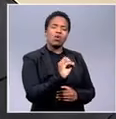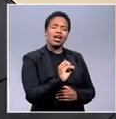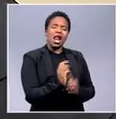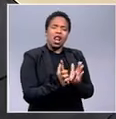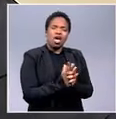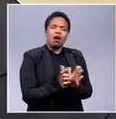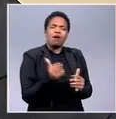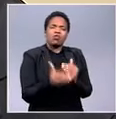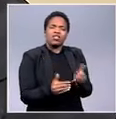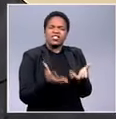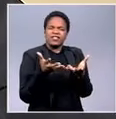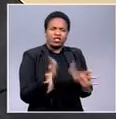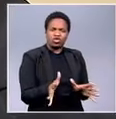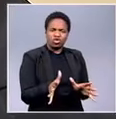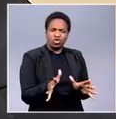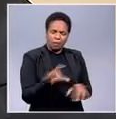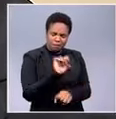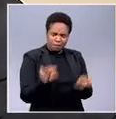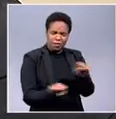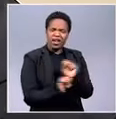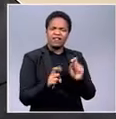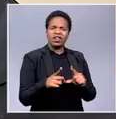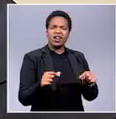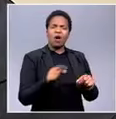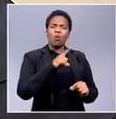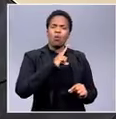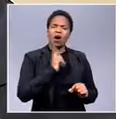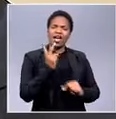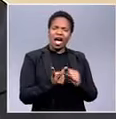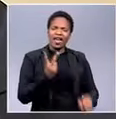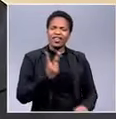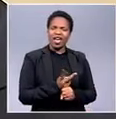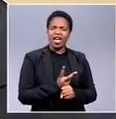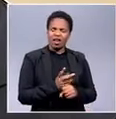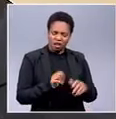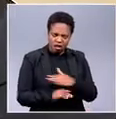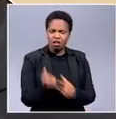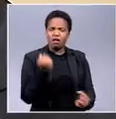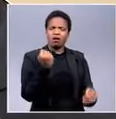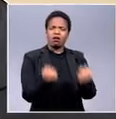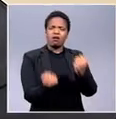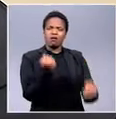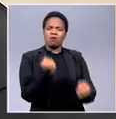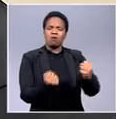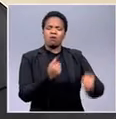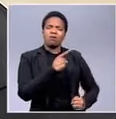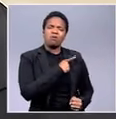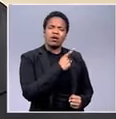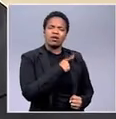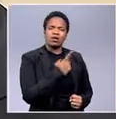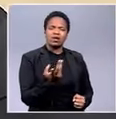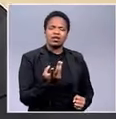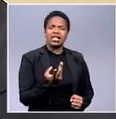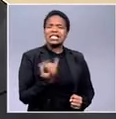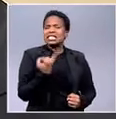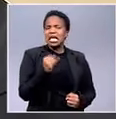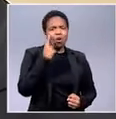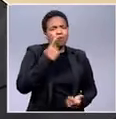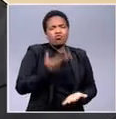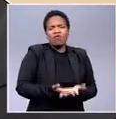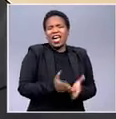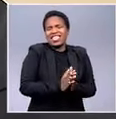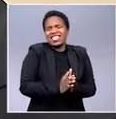process, and it was concluded. Why then come back? And when you come back, there's no overwhelming